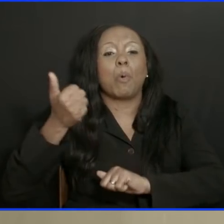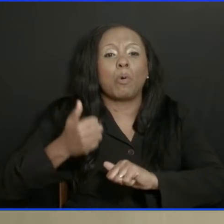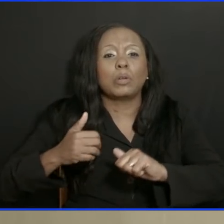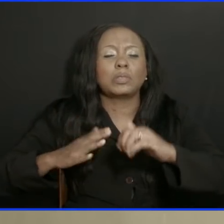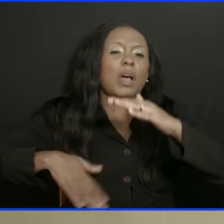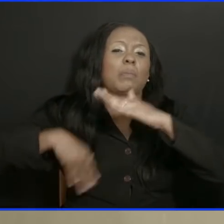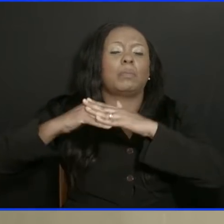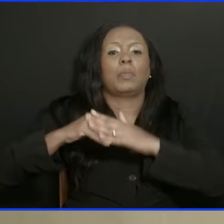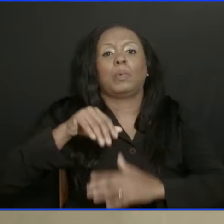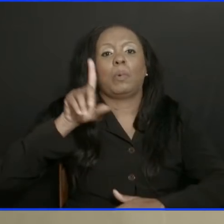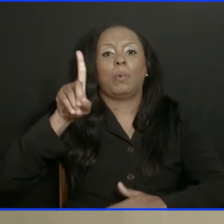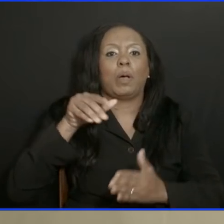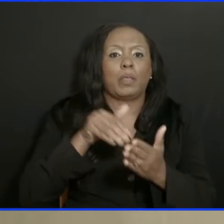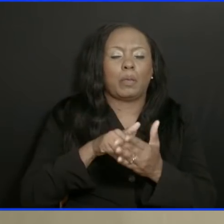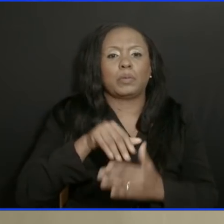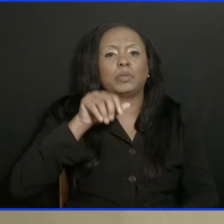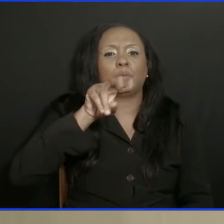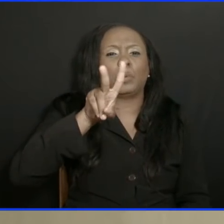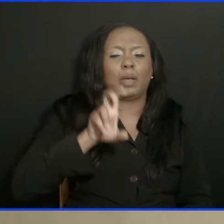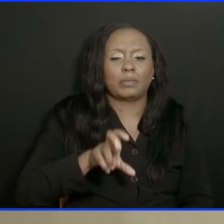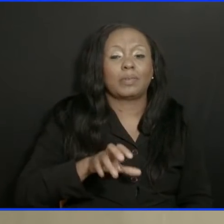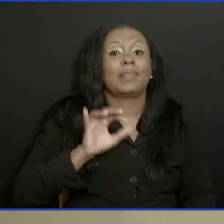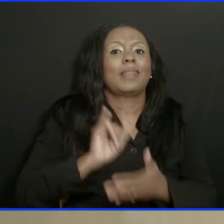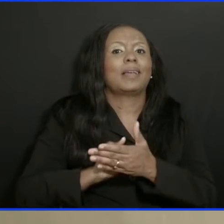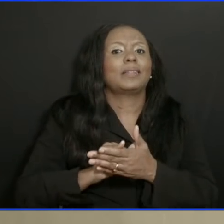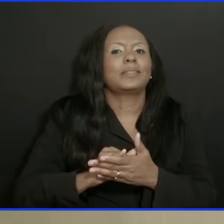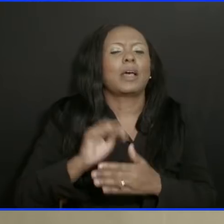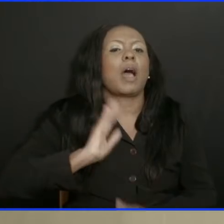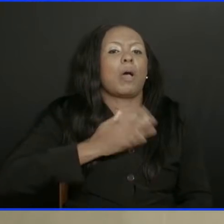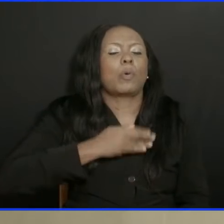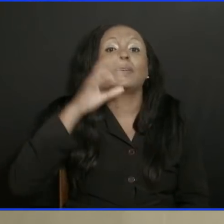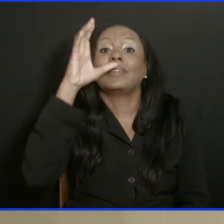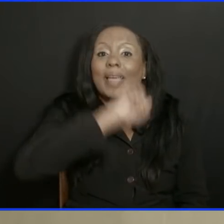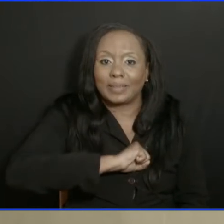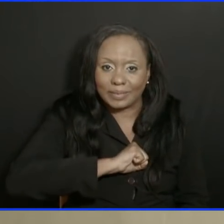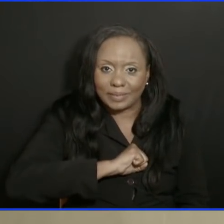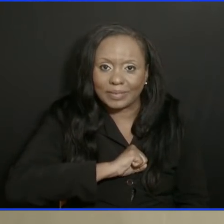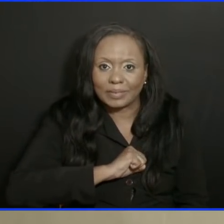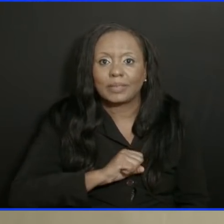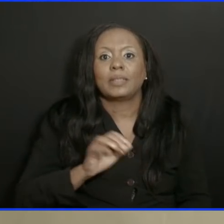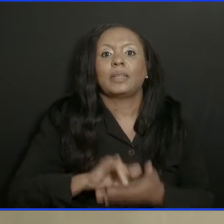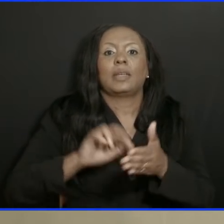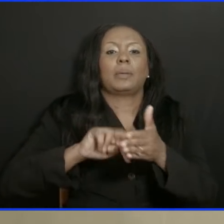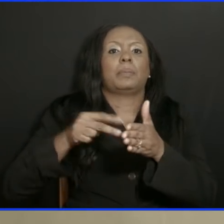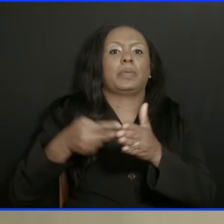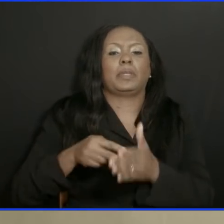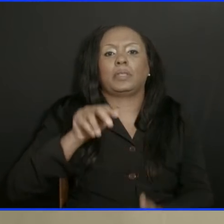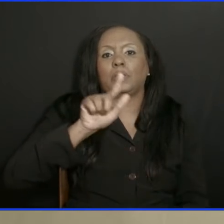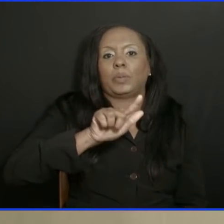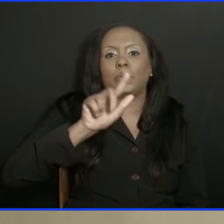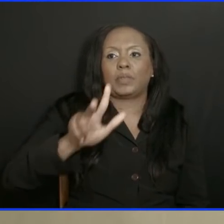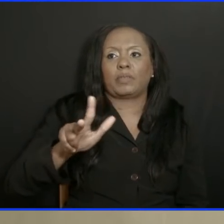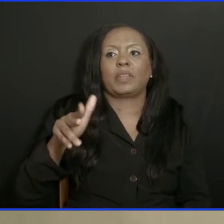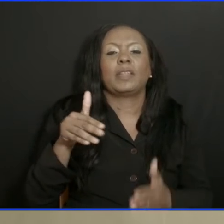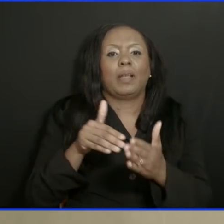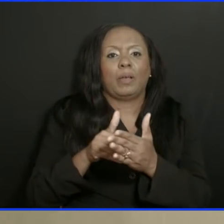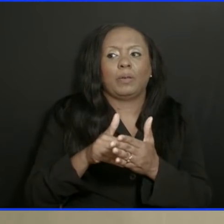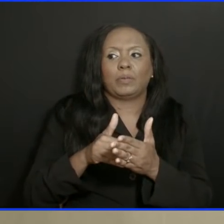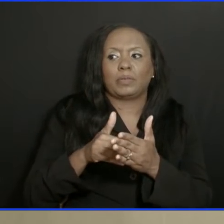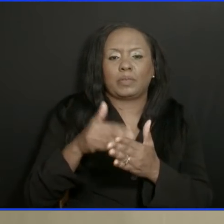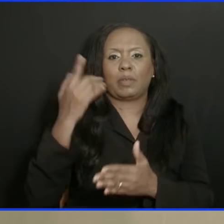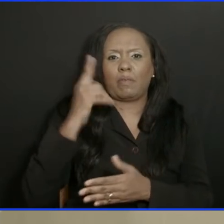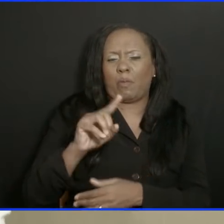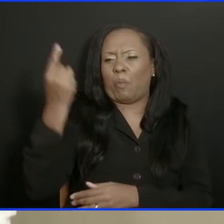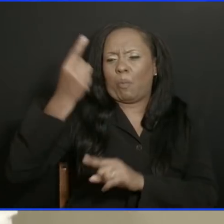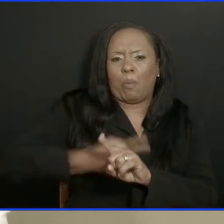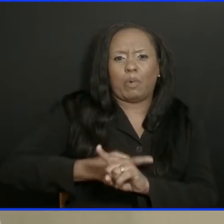per day at the peak, which would then result in a total caseload of 23,000 at the end of a